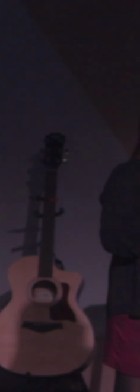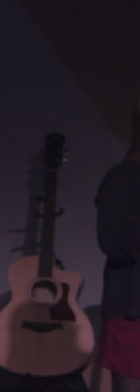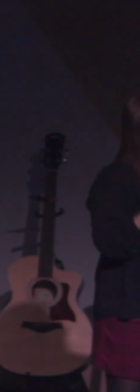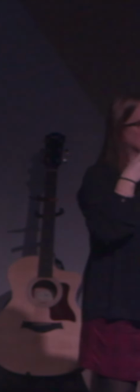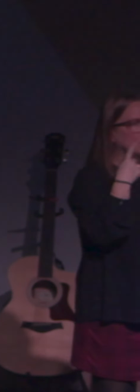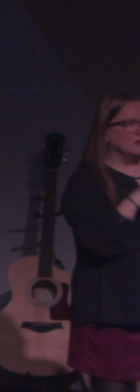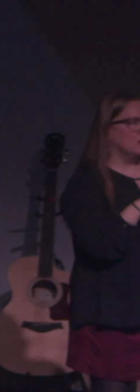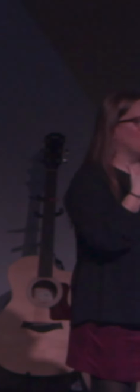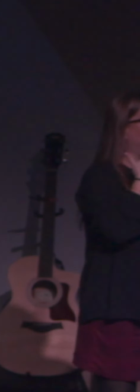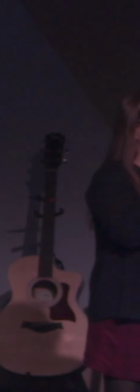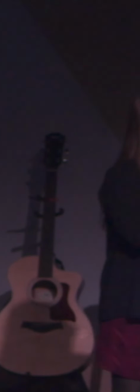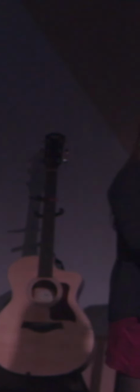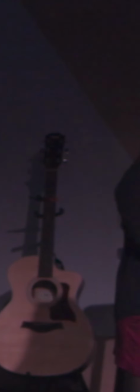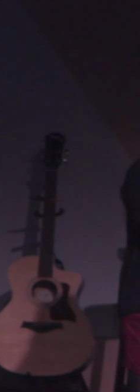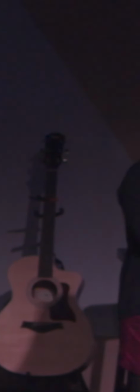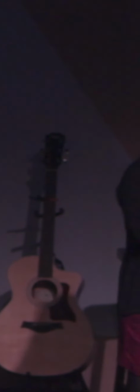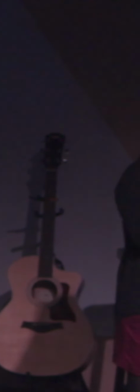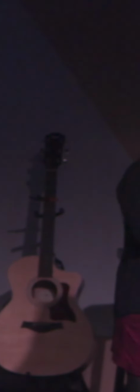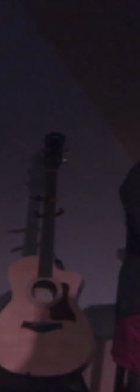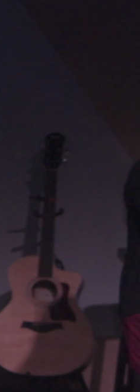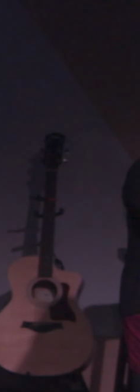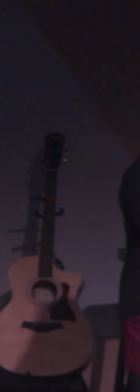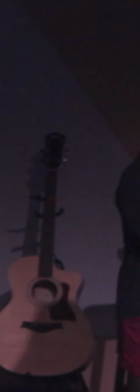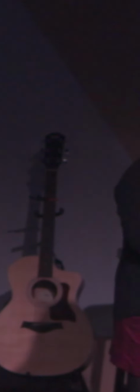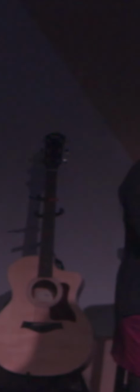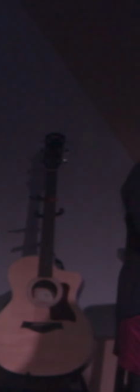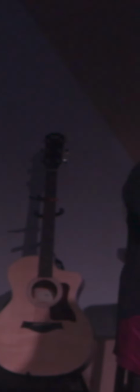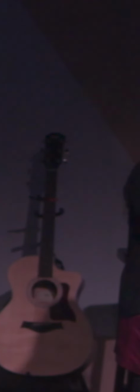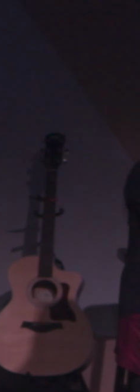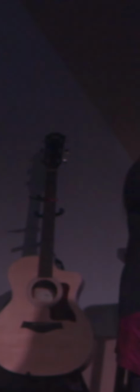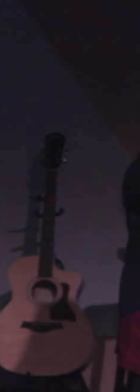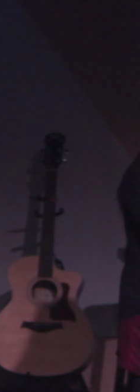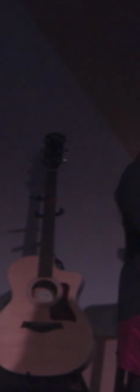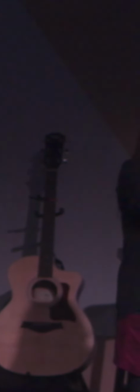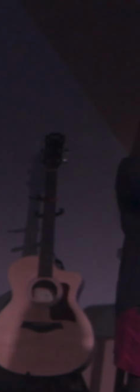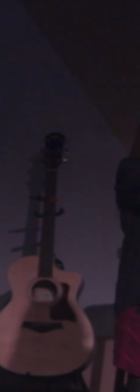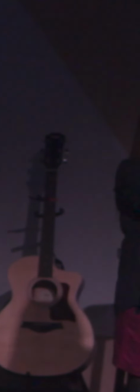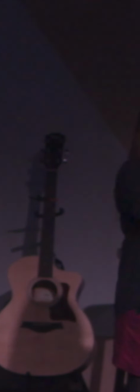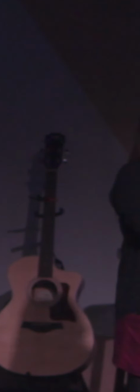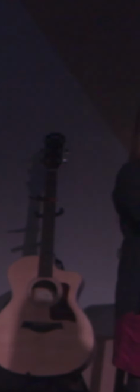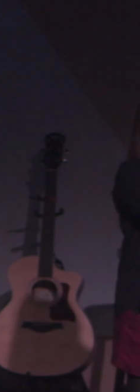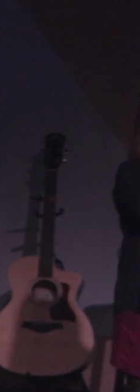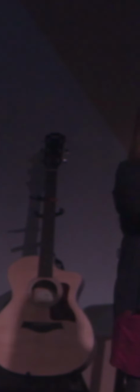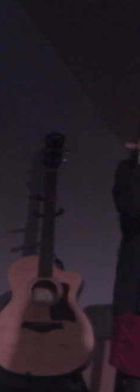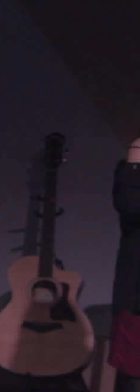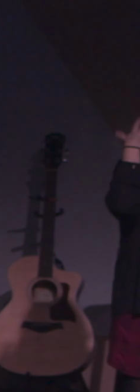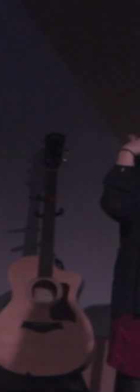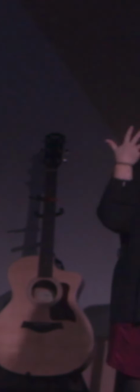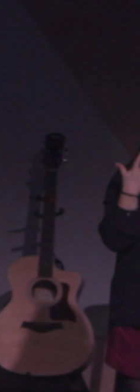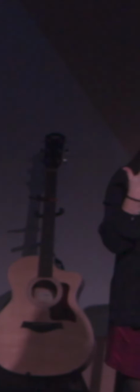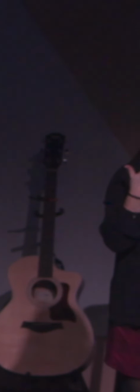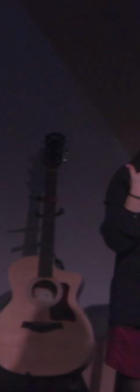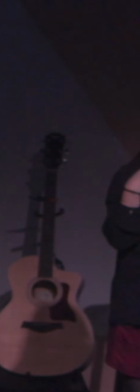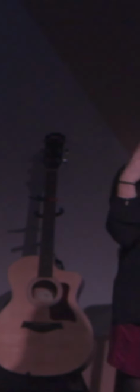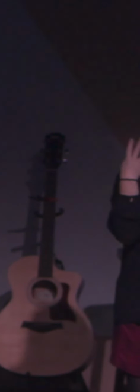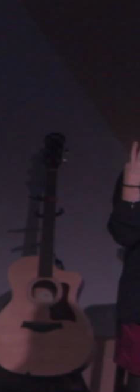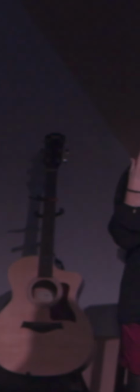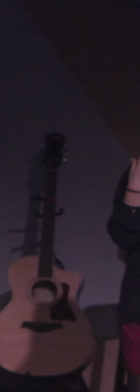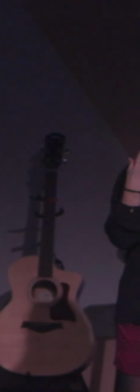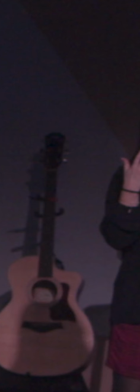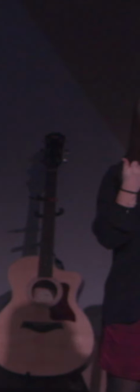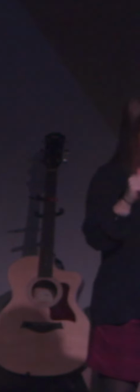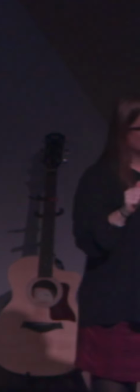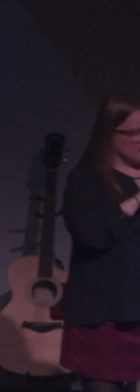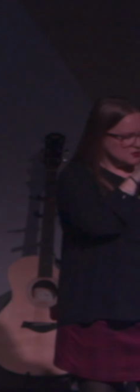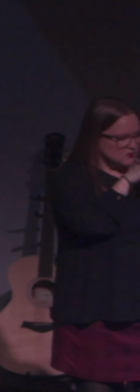is this? Why is this happening? Why did this happen to us? And it's maddening. It's maddening. Imagine trying to do that